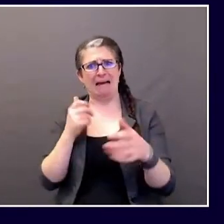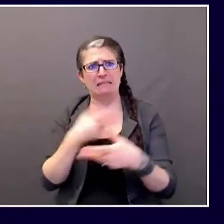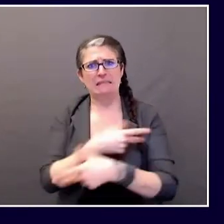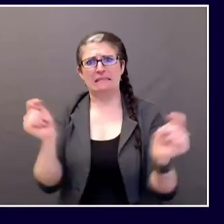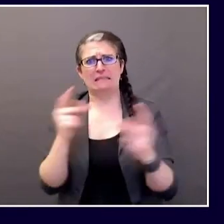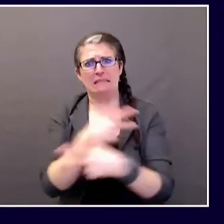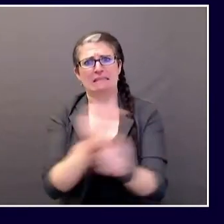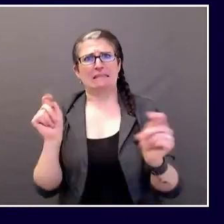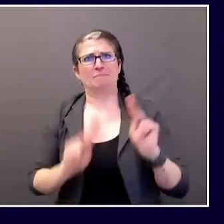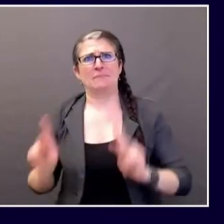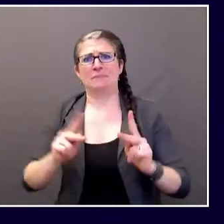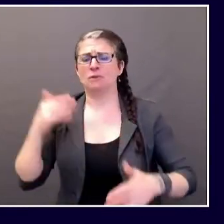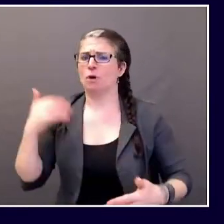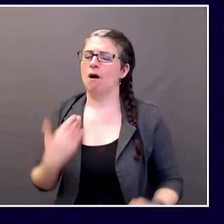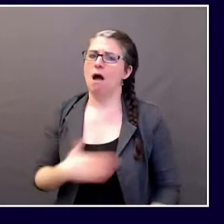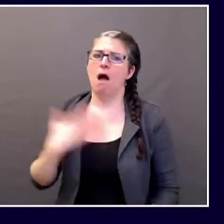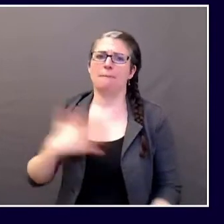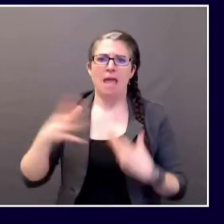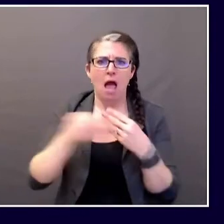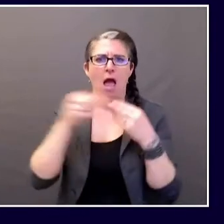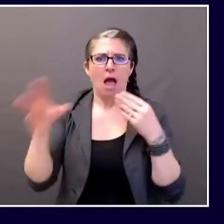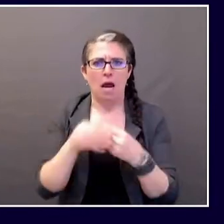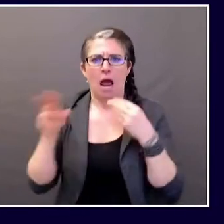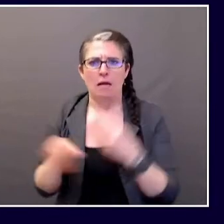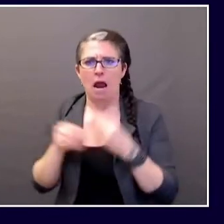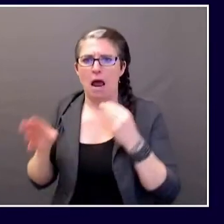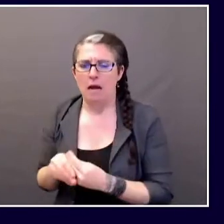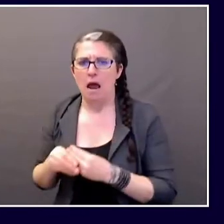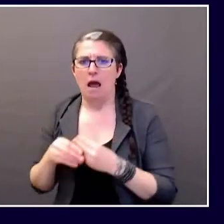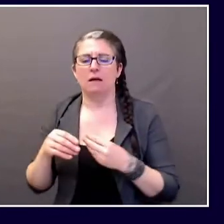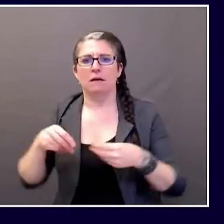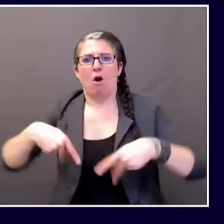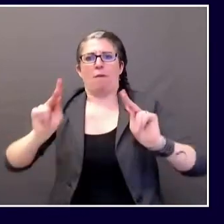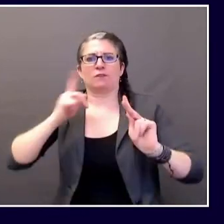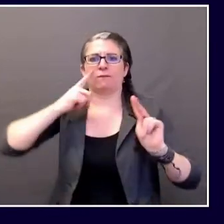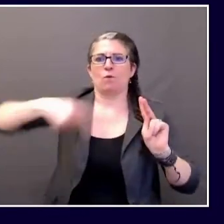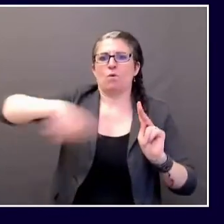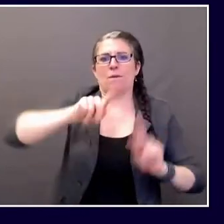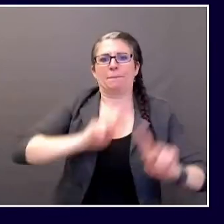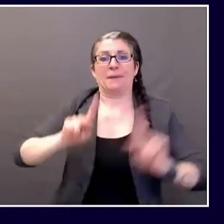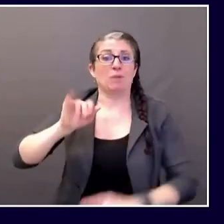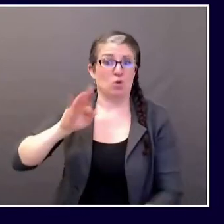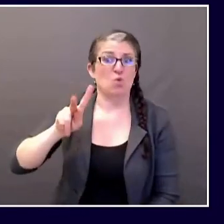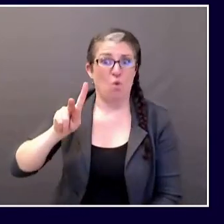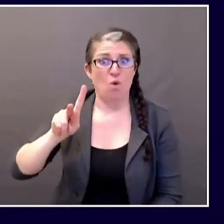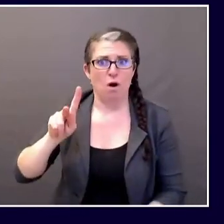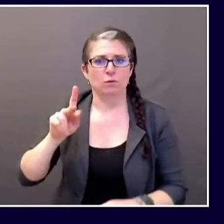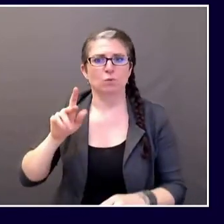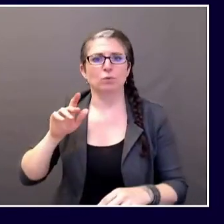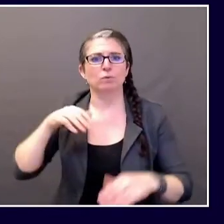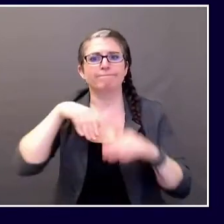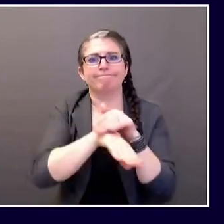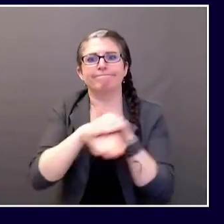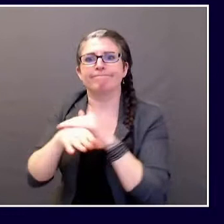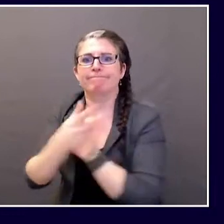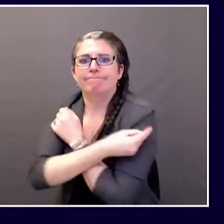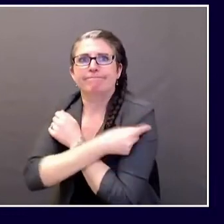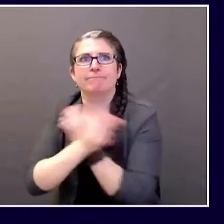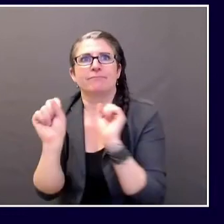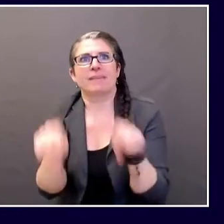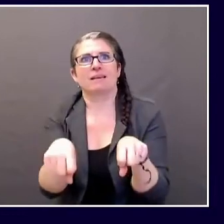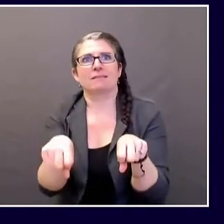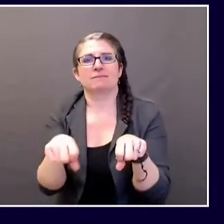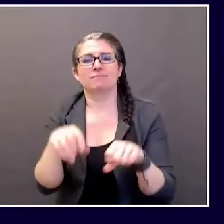for. You can find where you can be vaccinated if you're eligible by searching for Maine